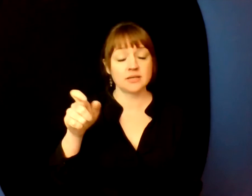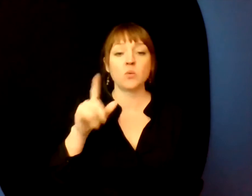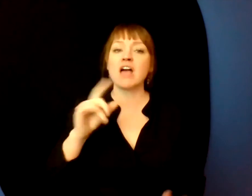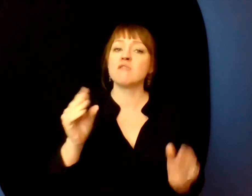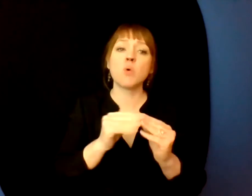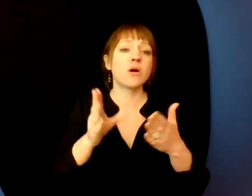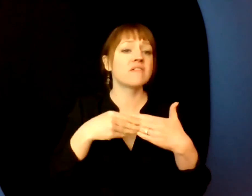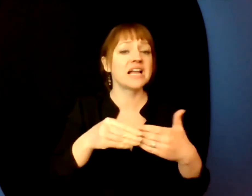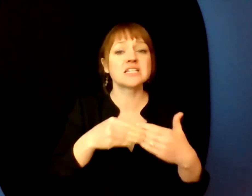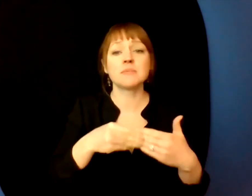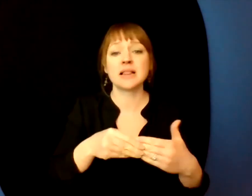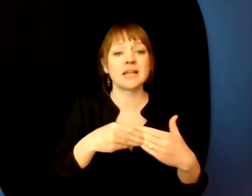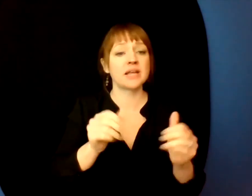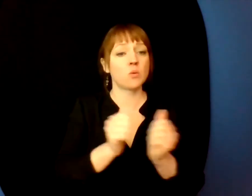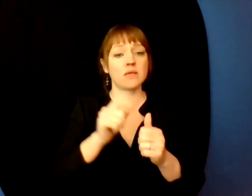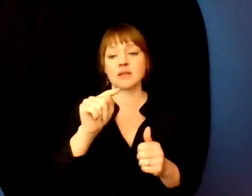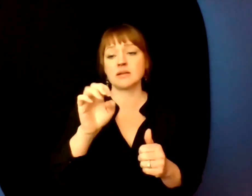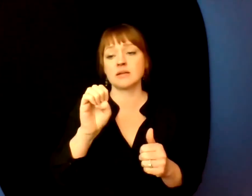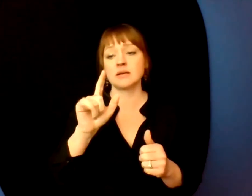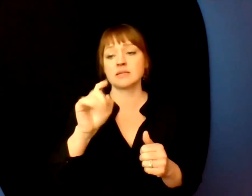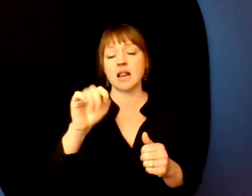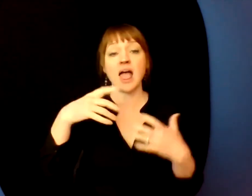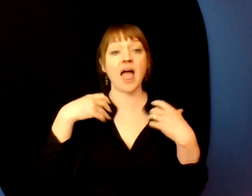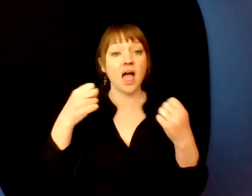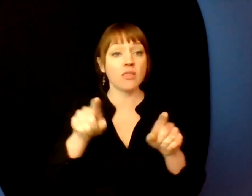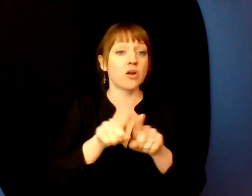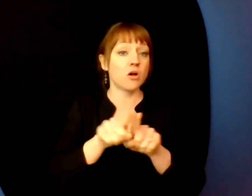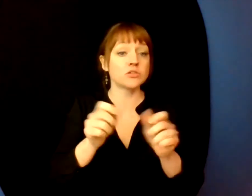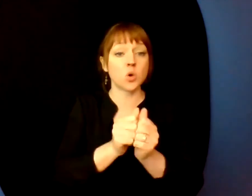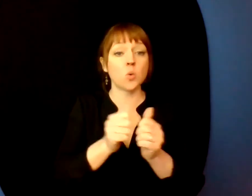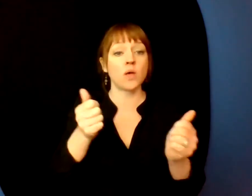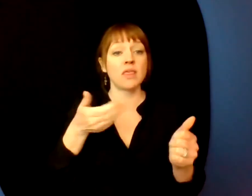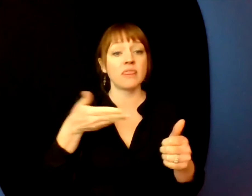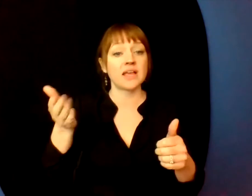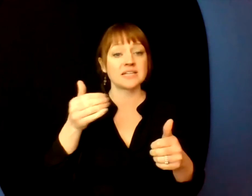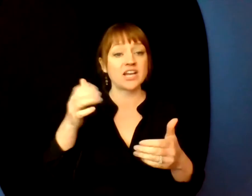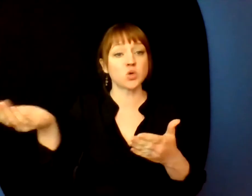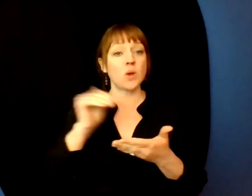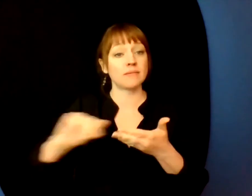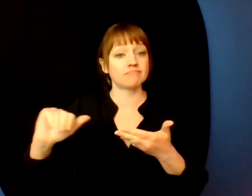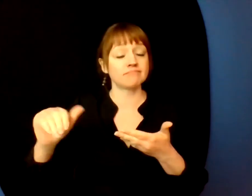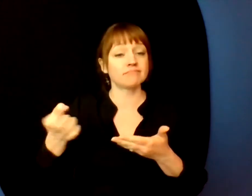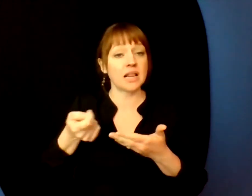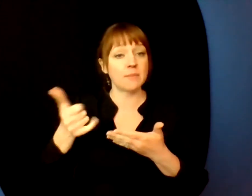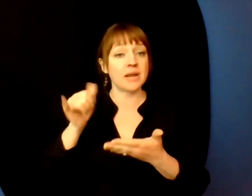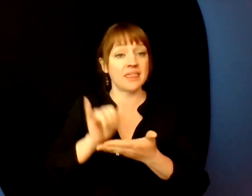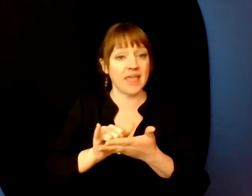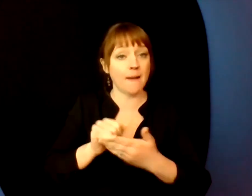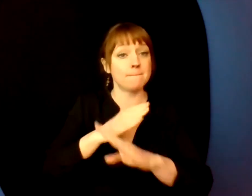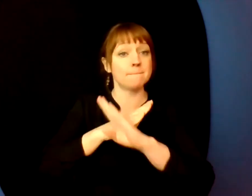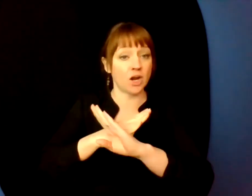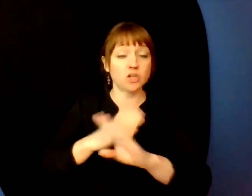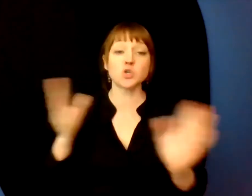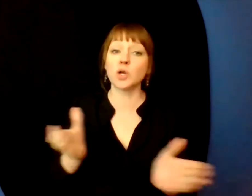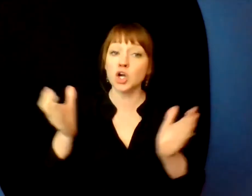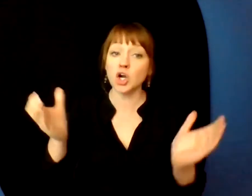with telehealth and also with things like eliminating that ex-waiver barrier. So I would encourage providers in your